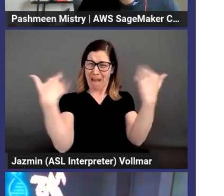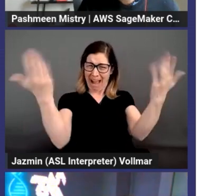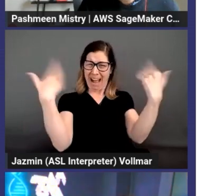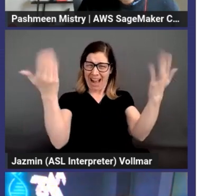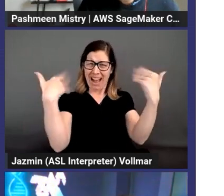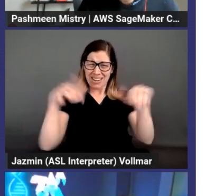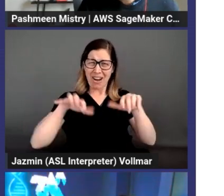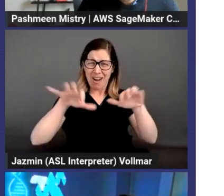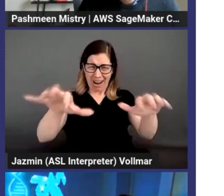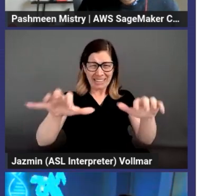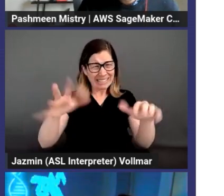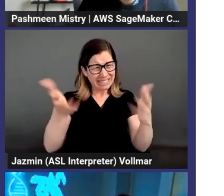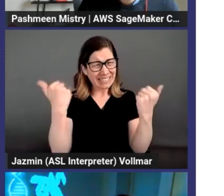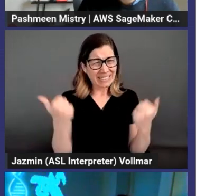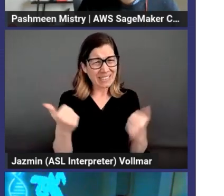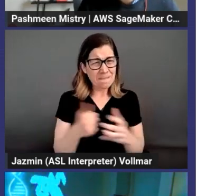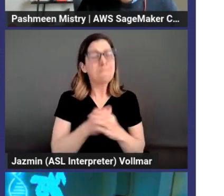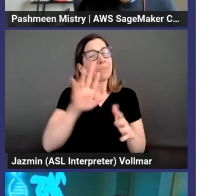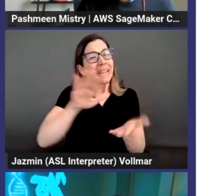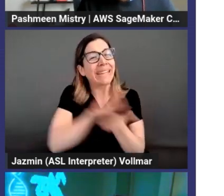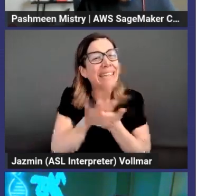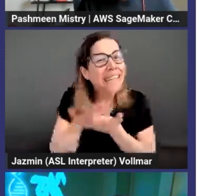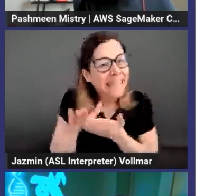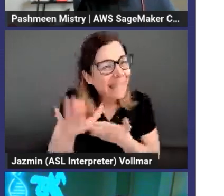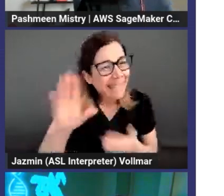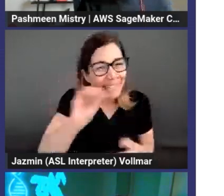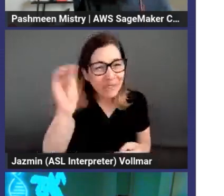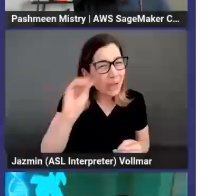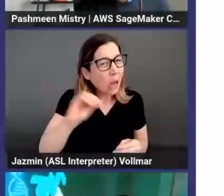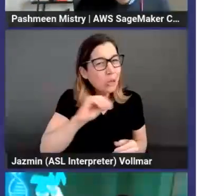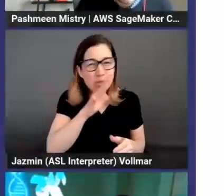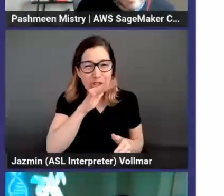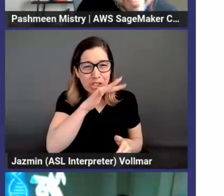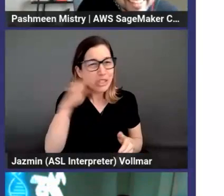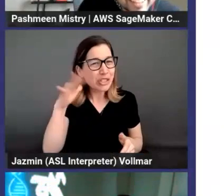on this one, everybody. Keep it clean, okay?